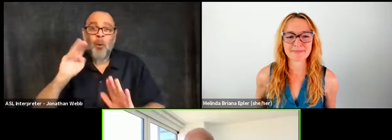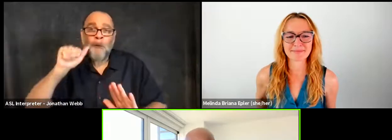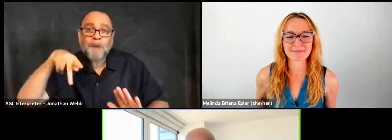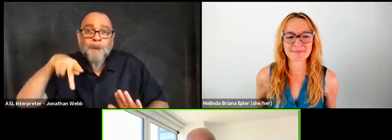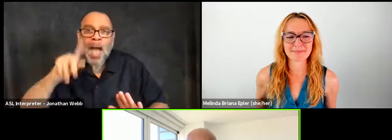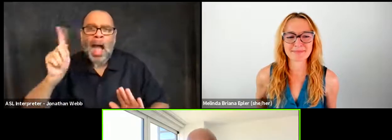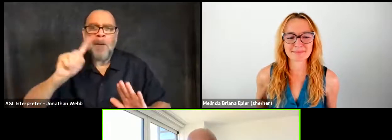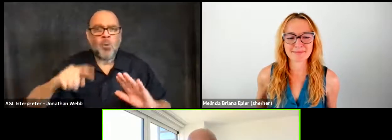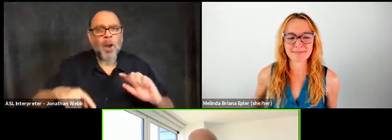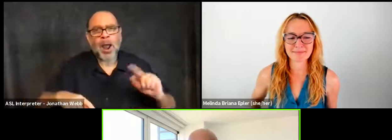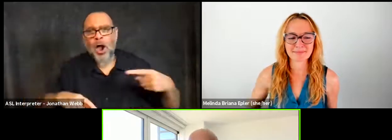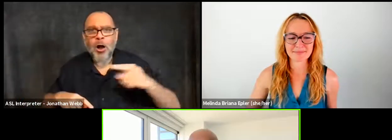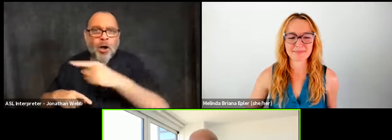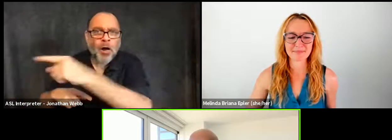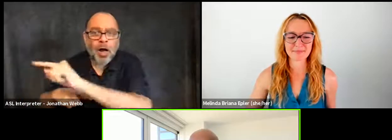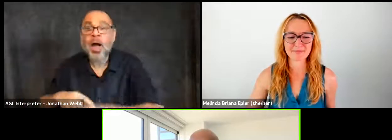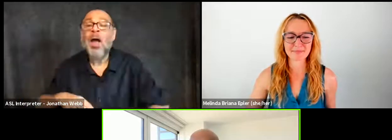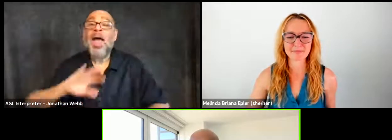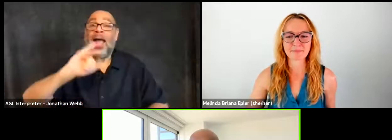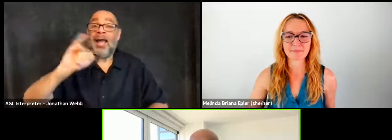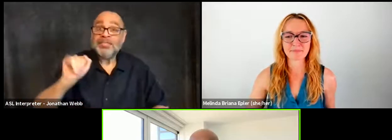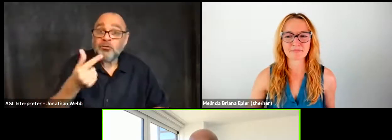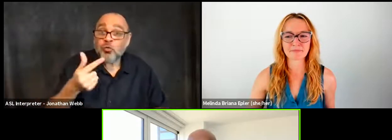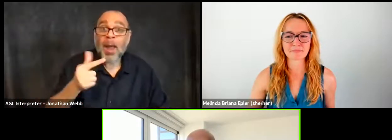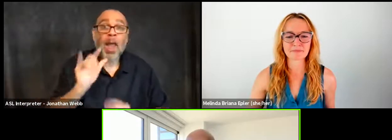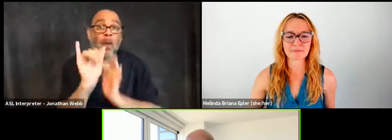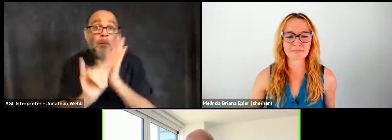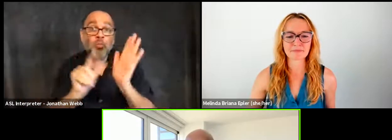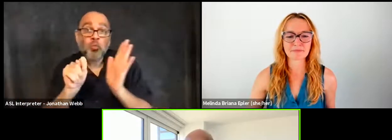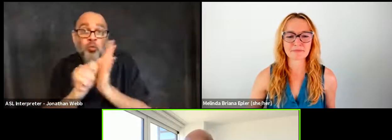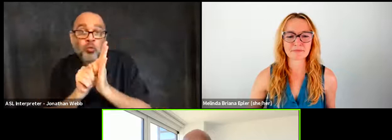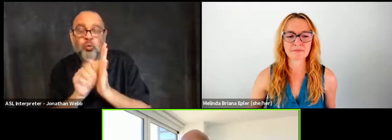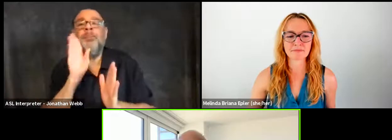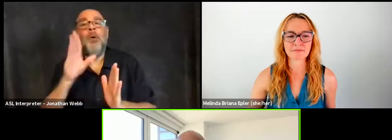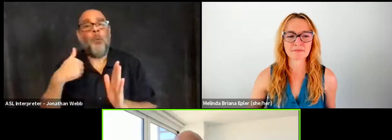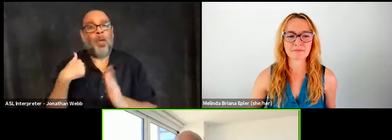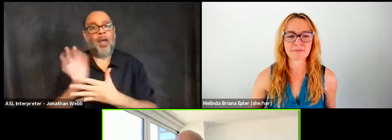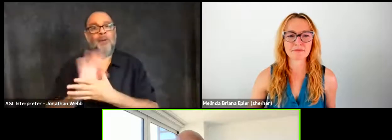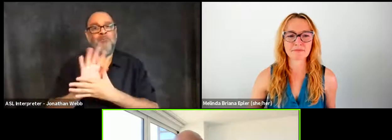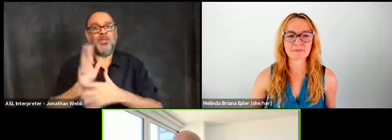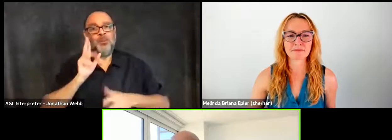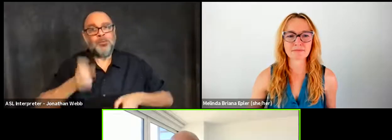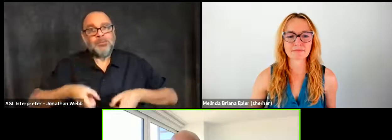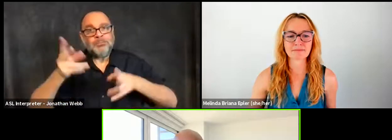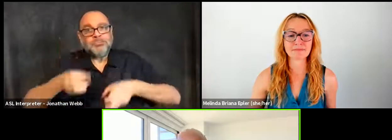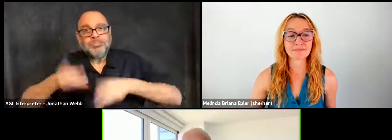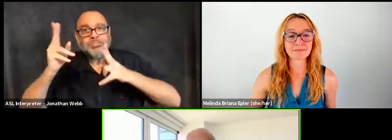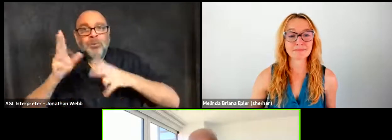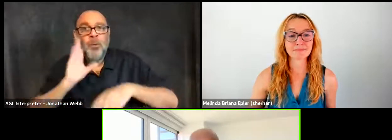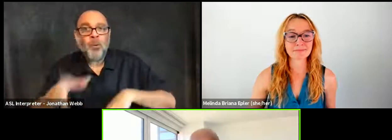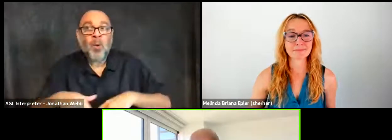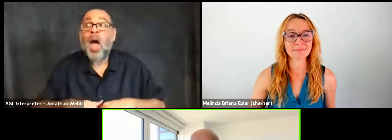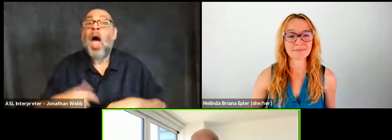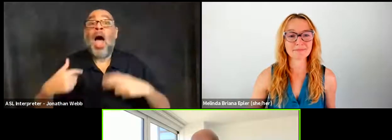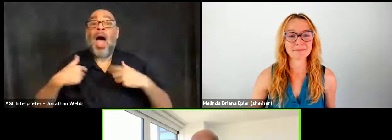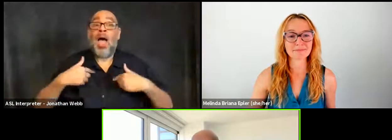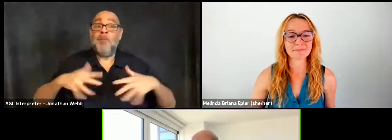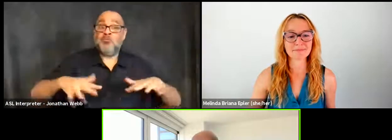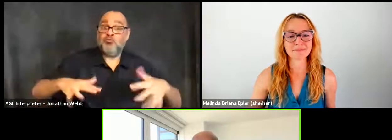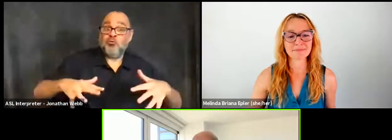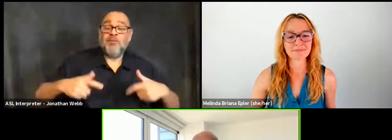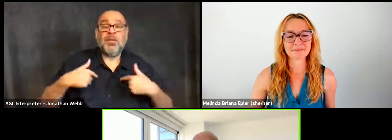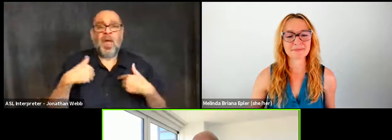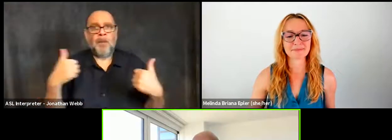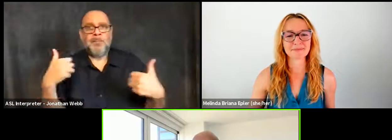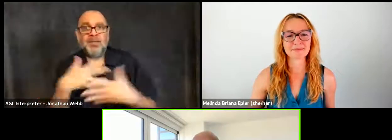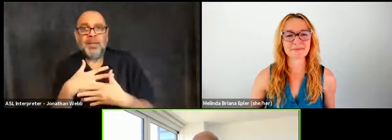and YouTube and Twitter. And so I'm nervous and I'm scared, but I'm also excited.